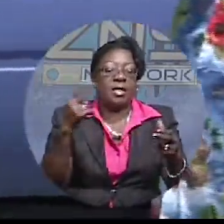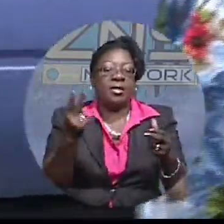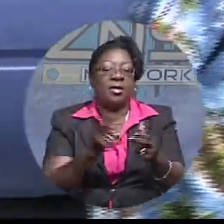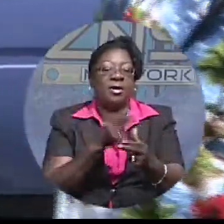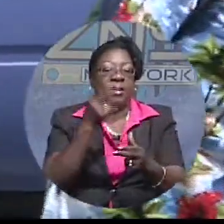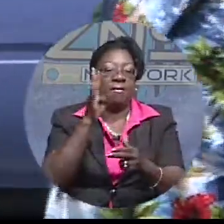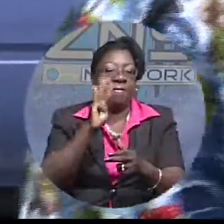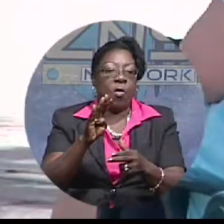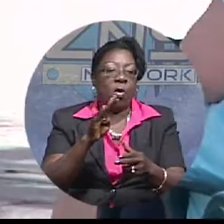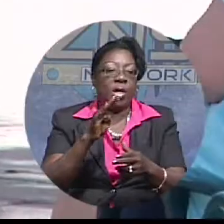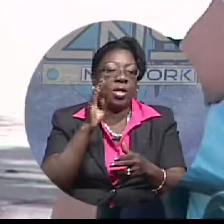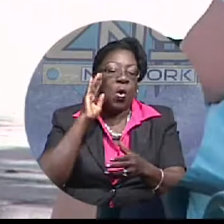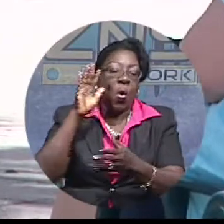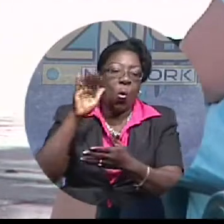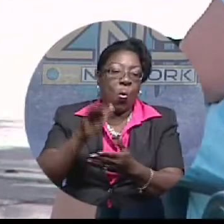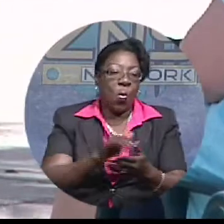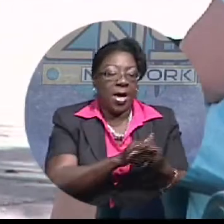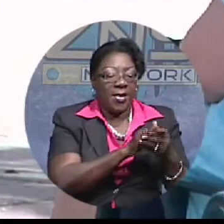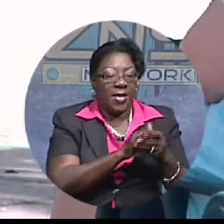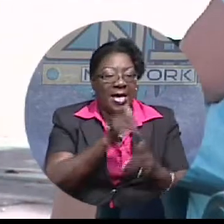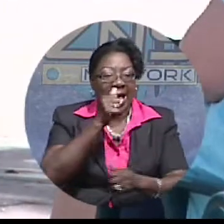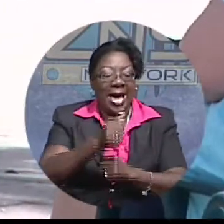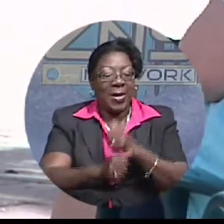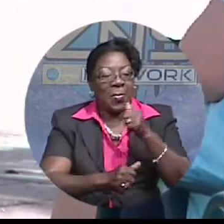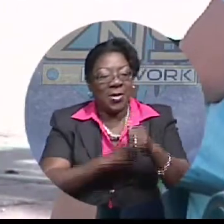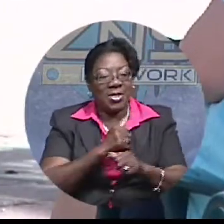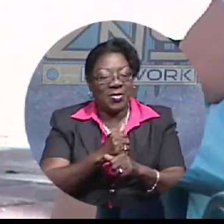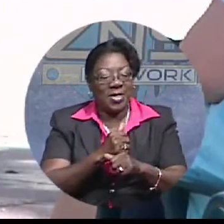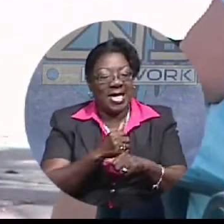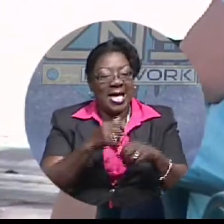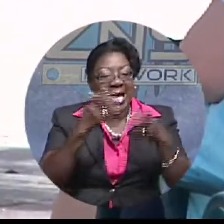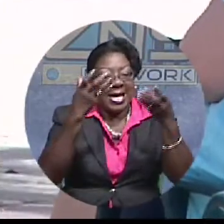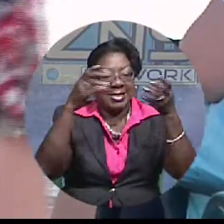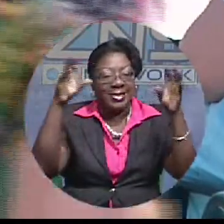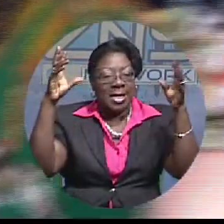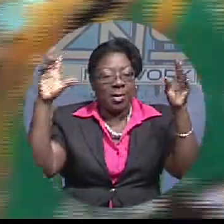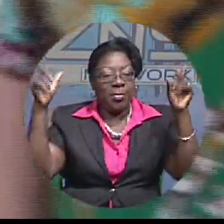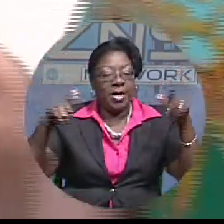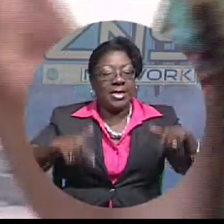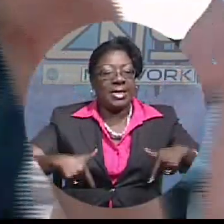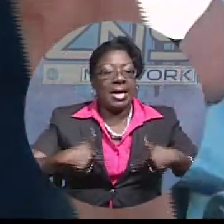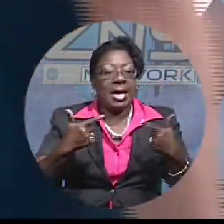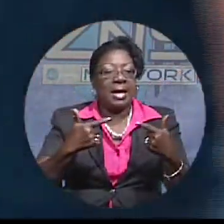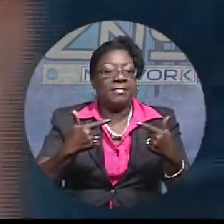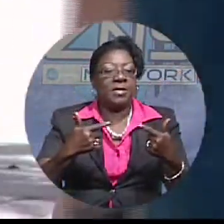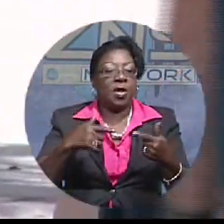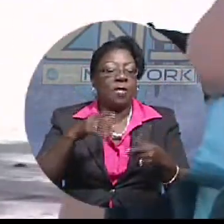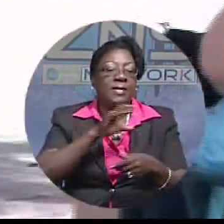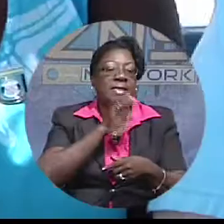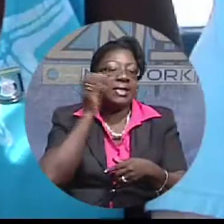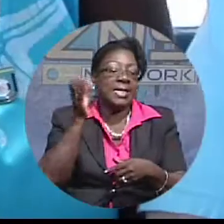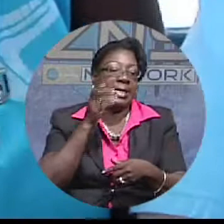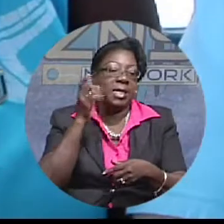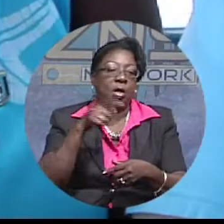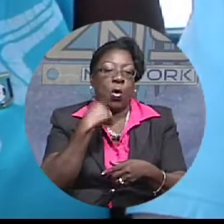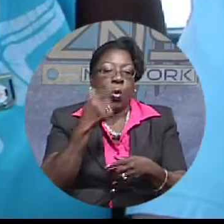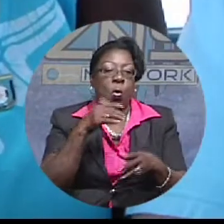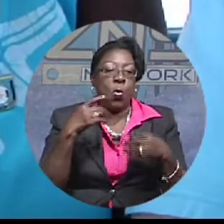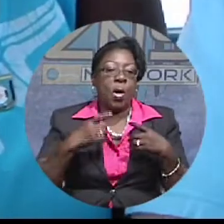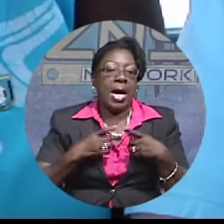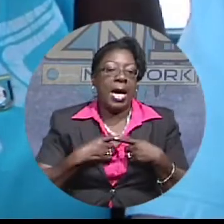wedding anniversary and at the same time celebrates the life of Cindy, an 11-year cancer survivor. It was anal